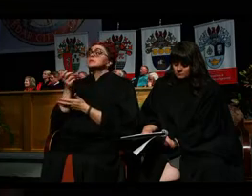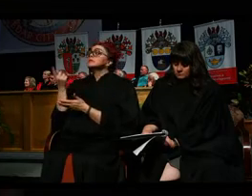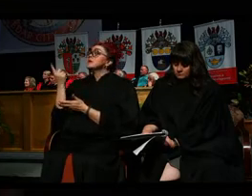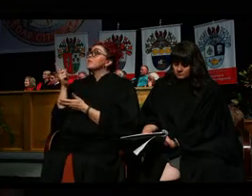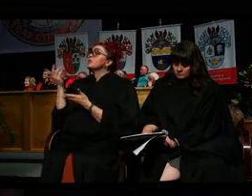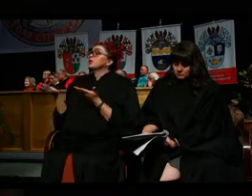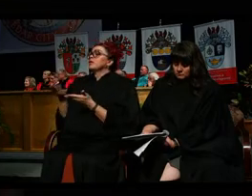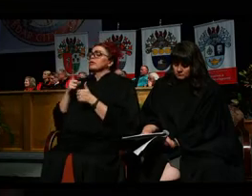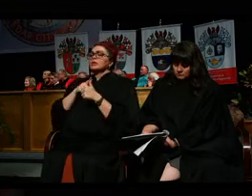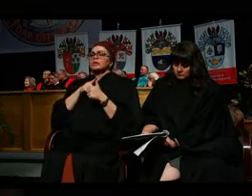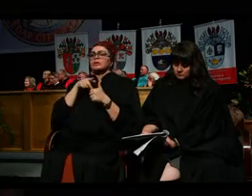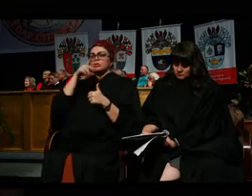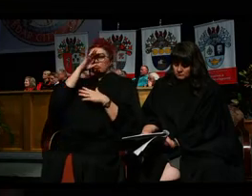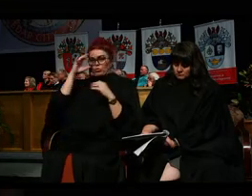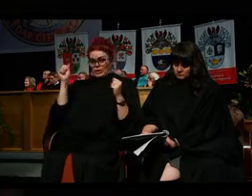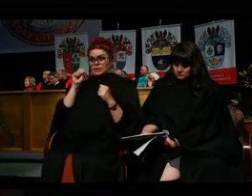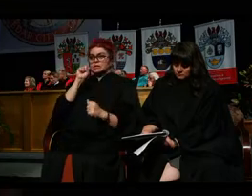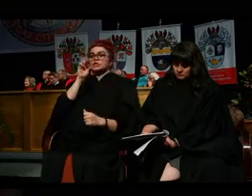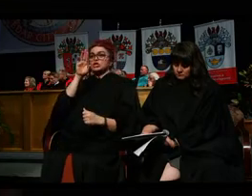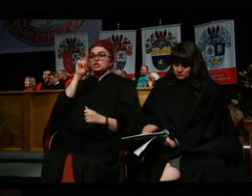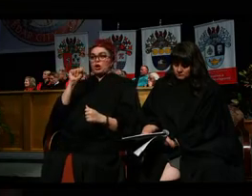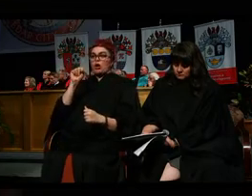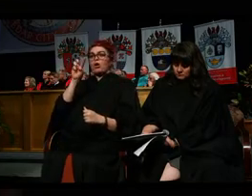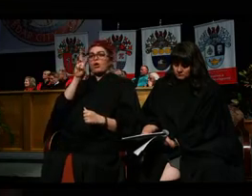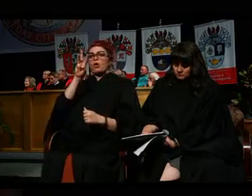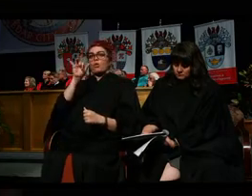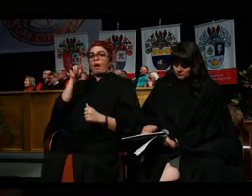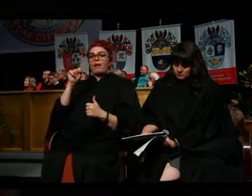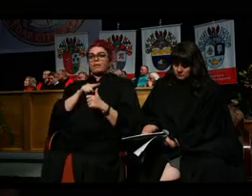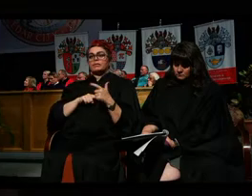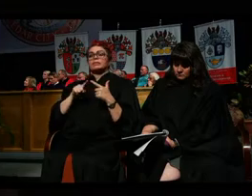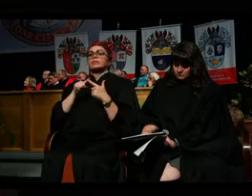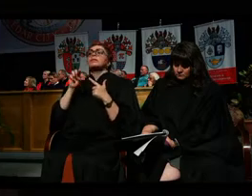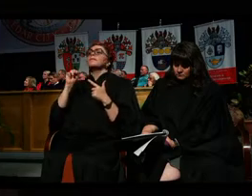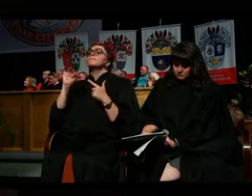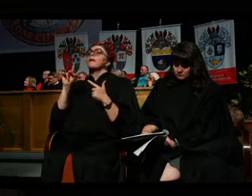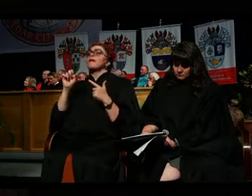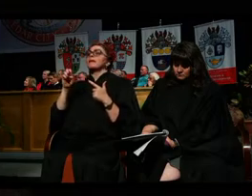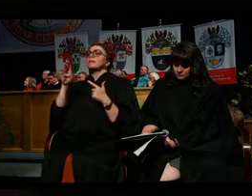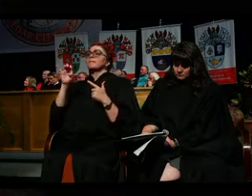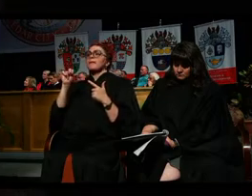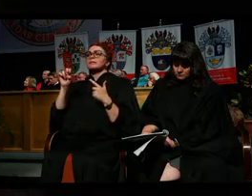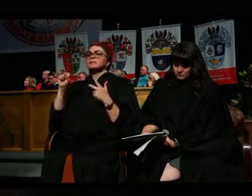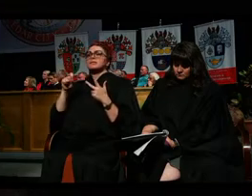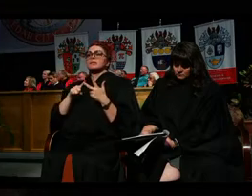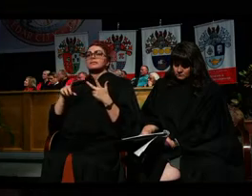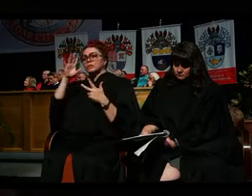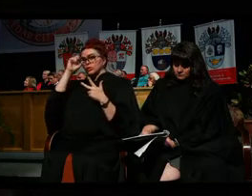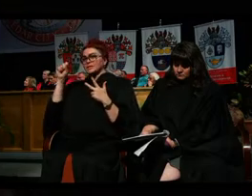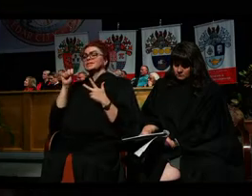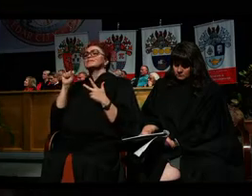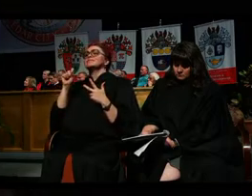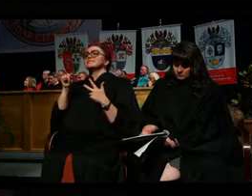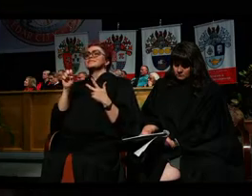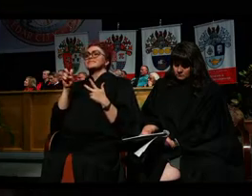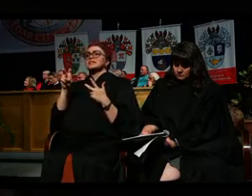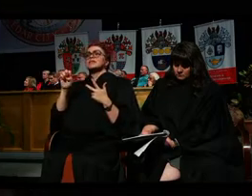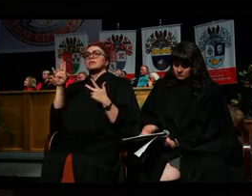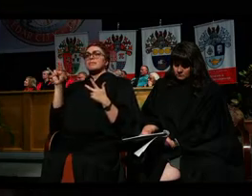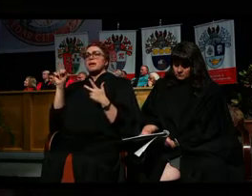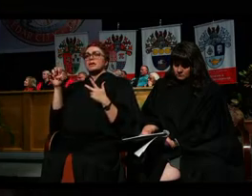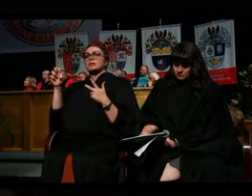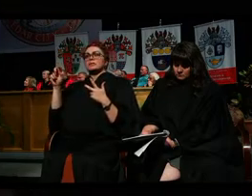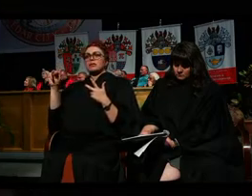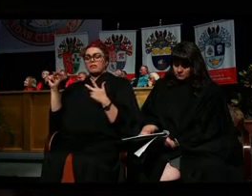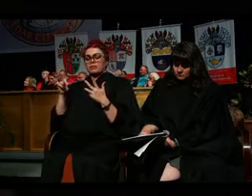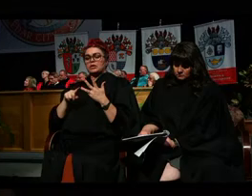already met President Scott Wyatt, President Mike Benson, President Steve Bannion, and former Commissioner and Interim President